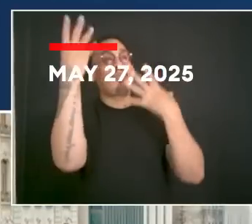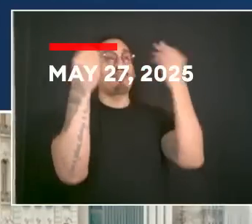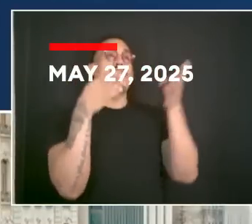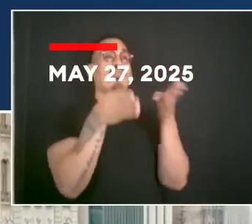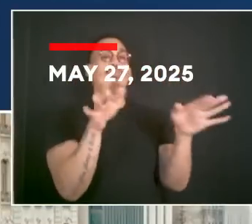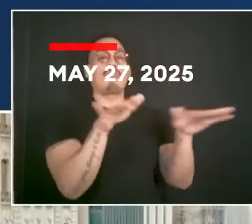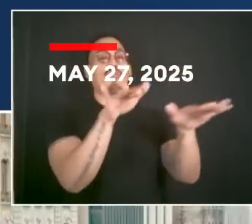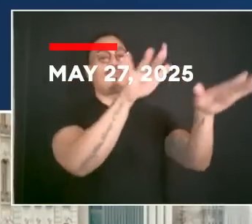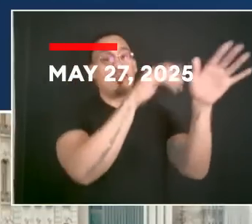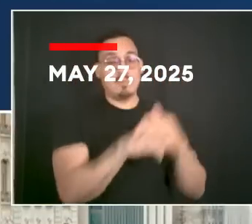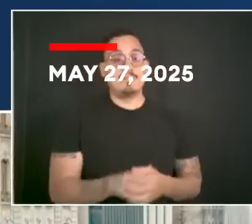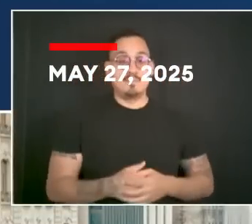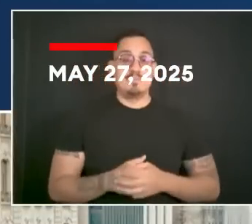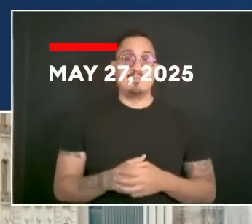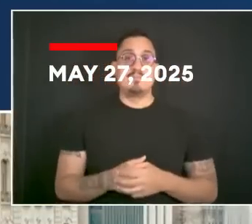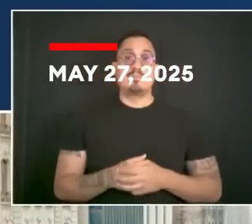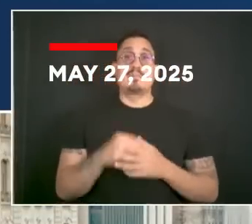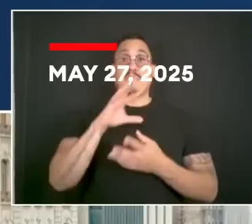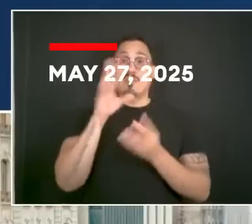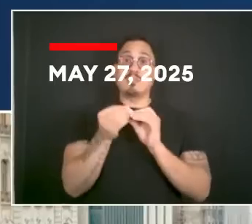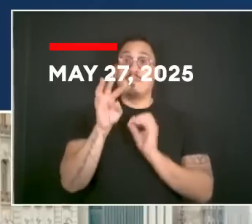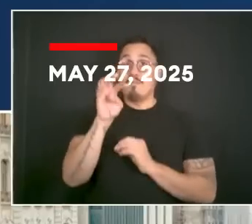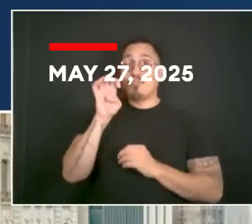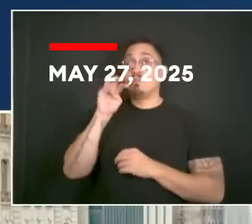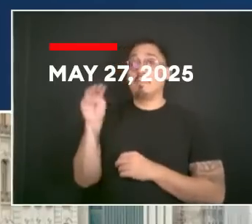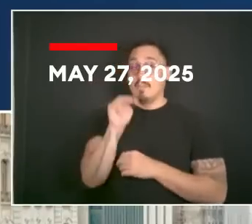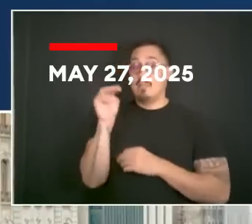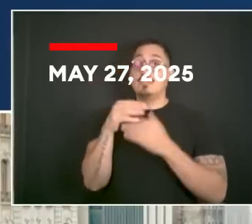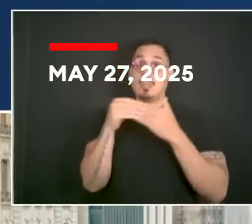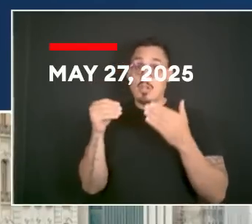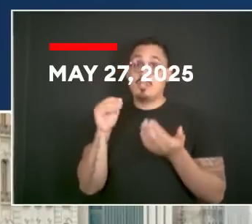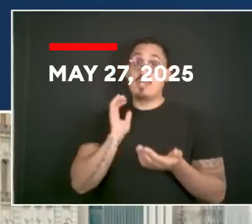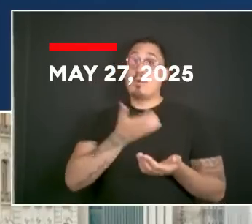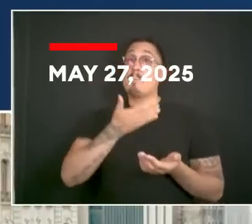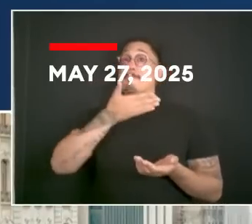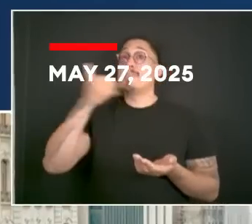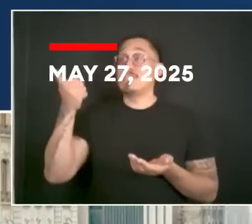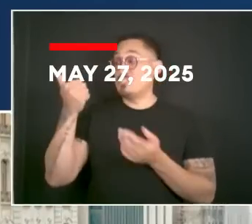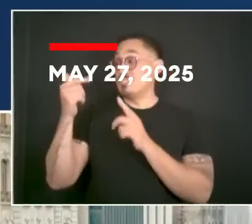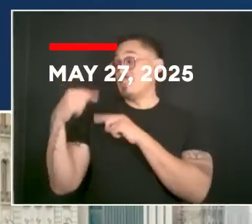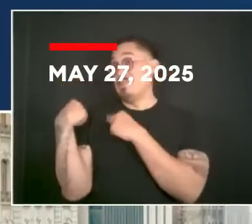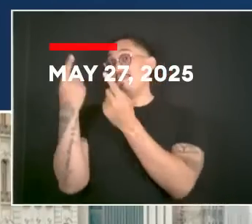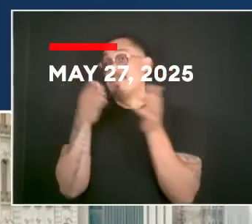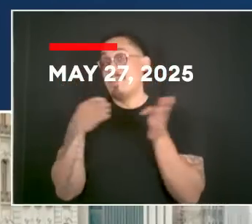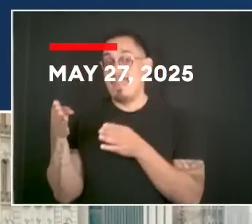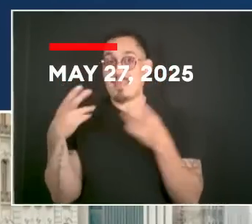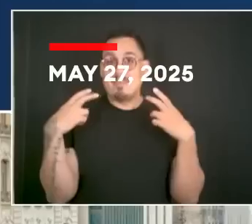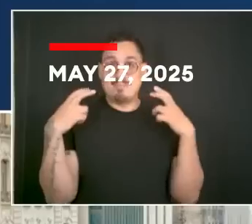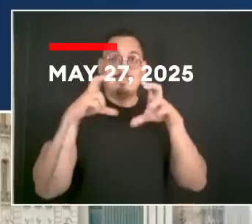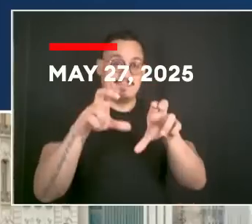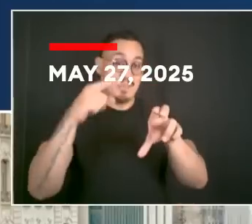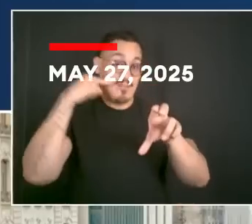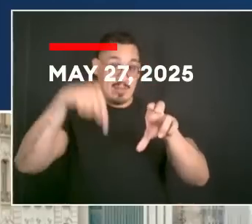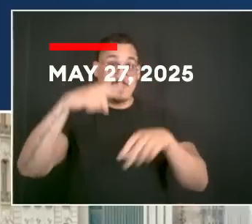million as part of our best budget ever plan. Fifth Avenue, many people don't really understand that Fifth Avenue